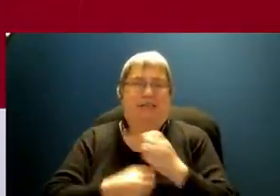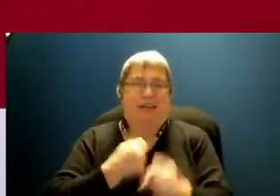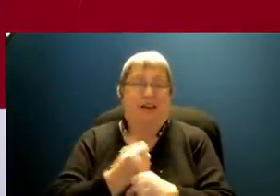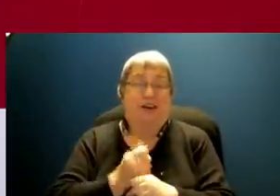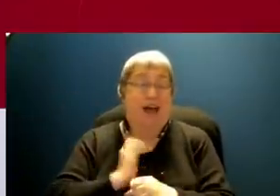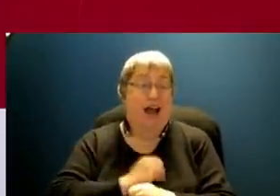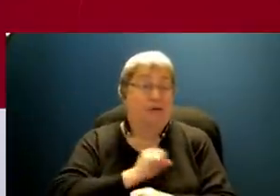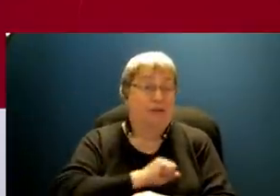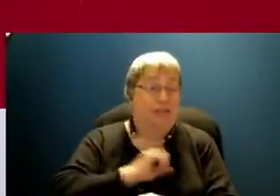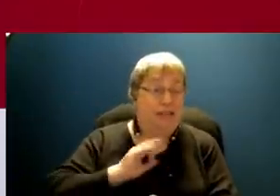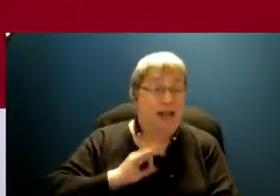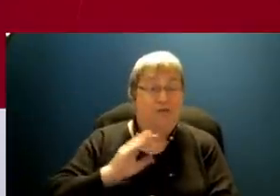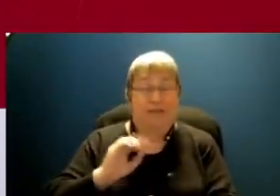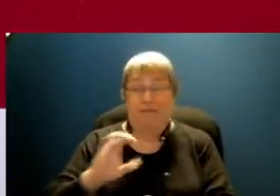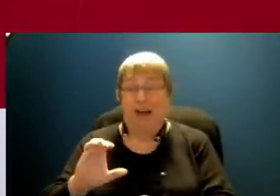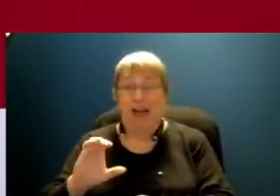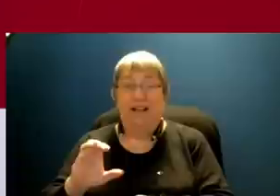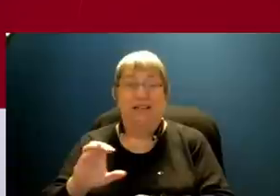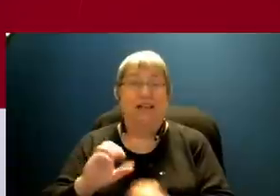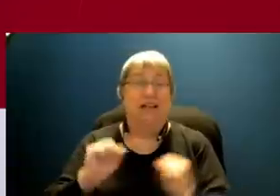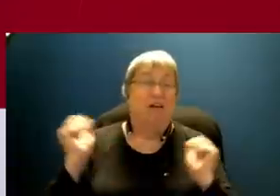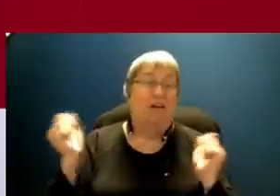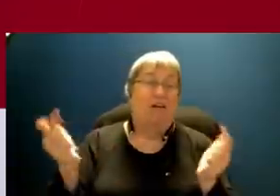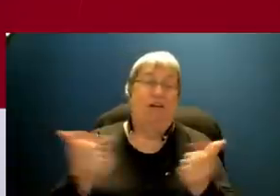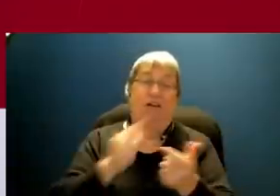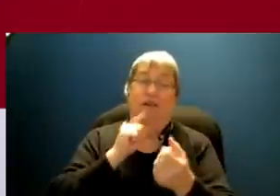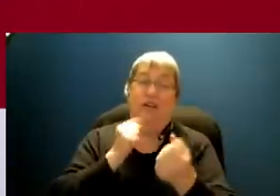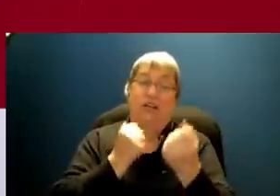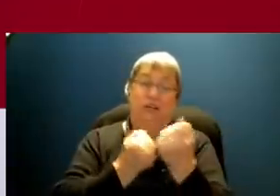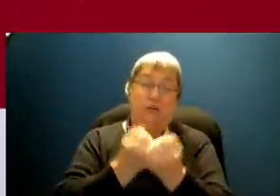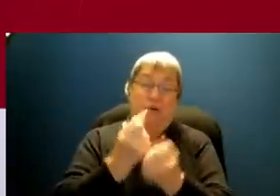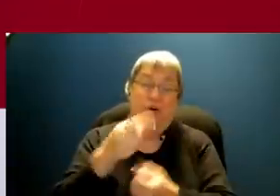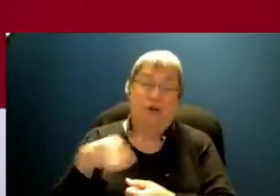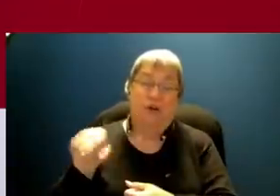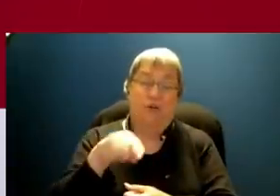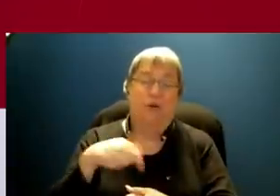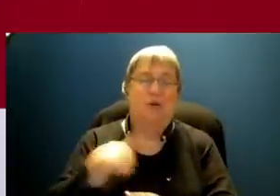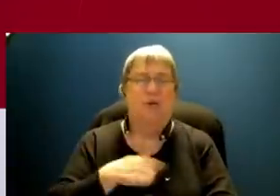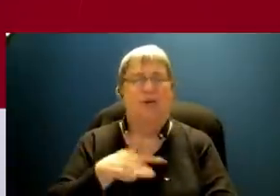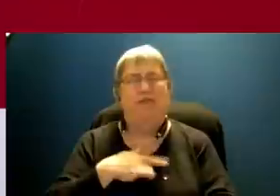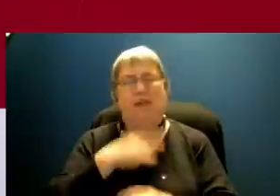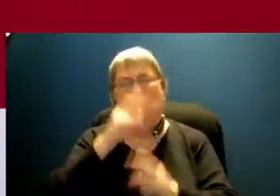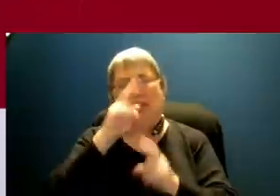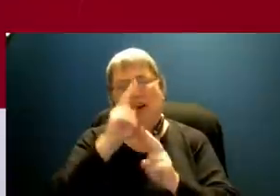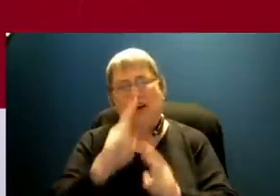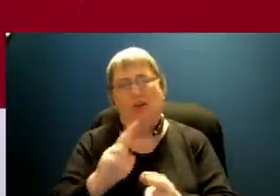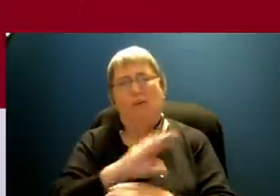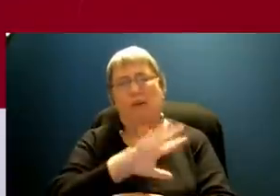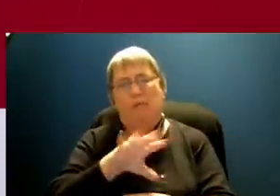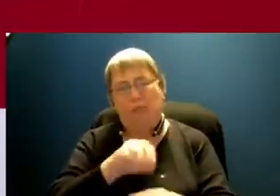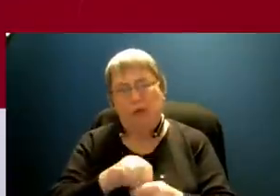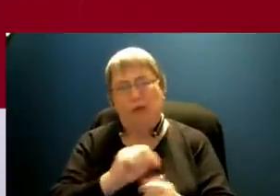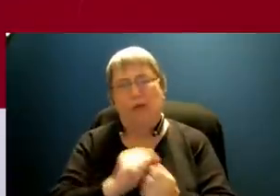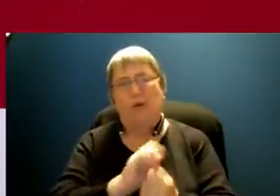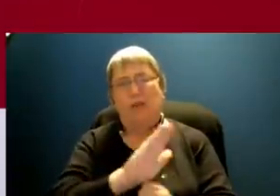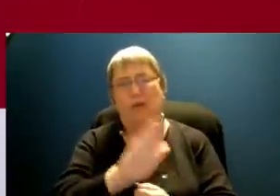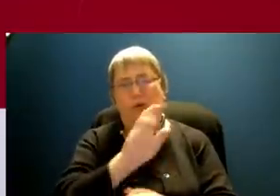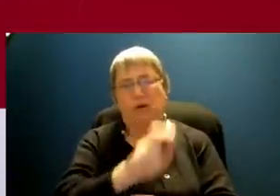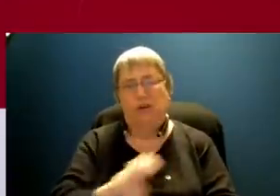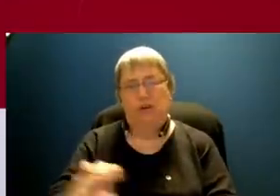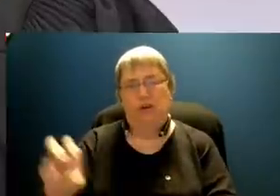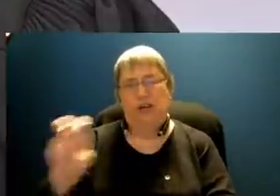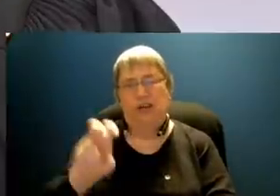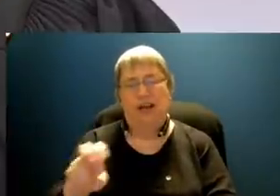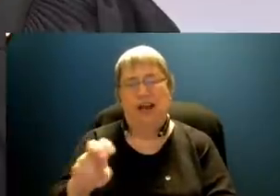faculty genuinely look forward to. We are honored to be part of your journey and are thrilled to celebrate your accomplishments